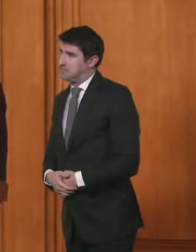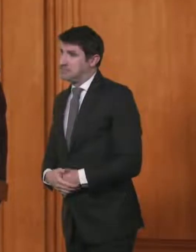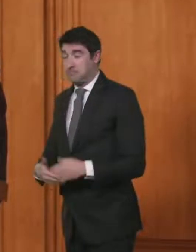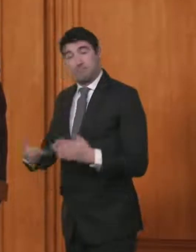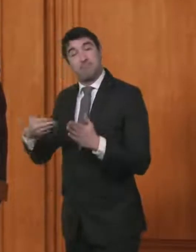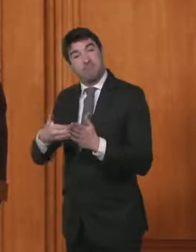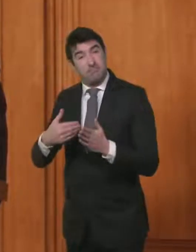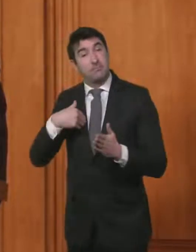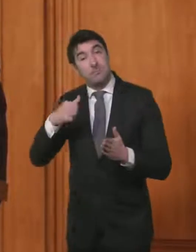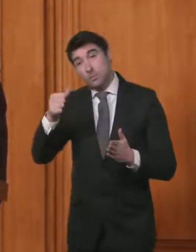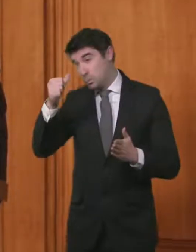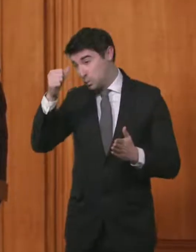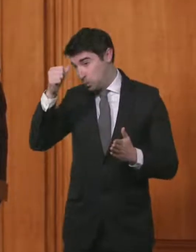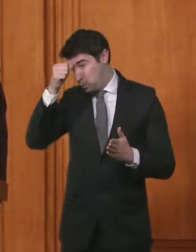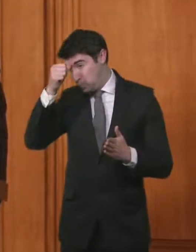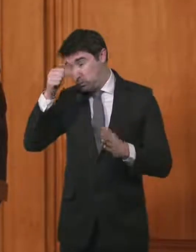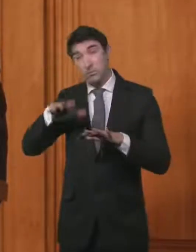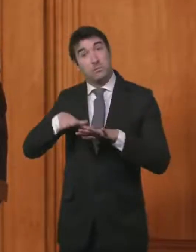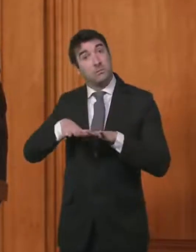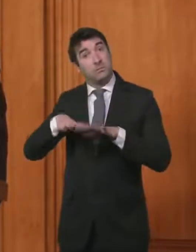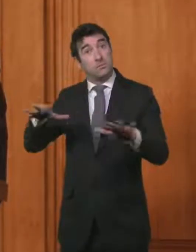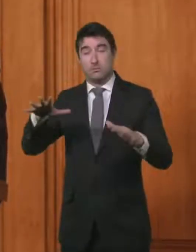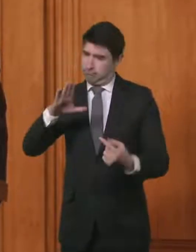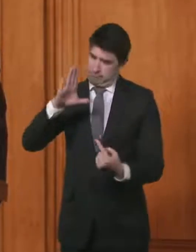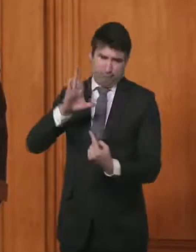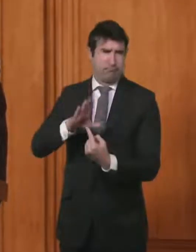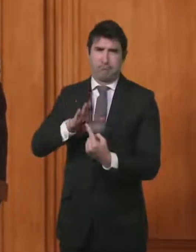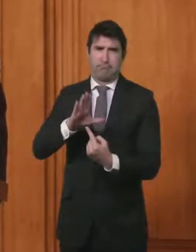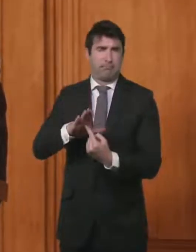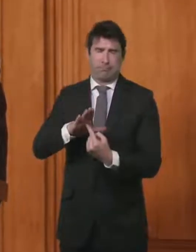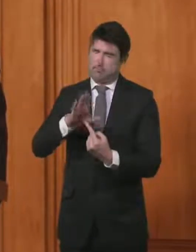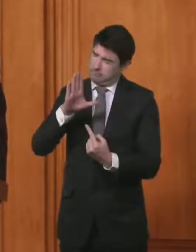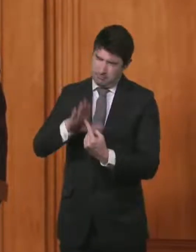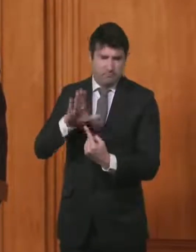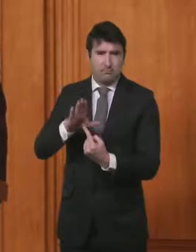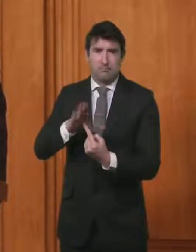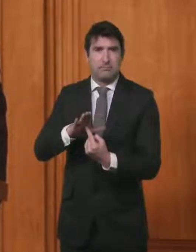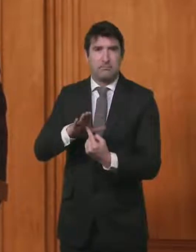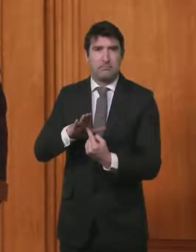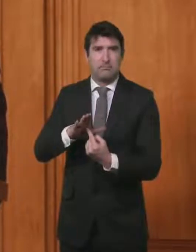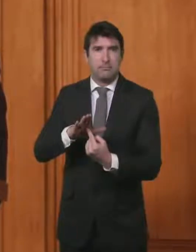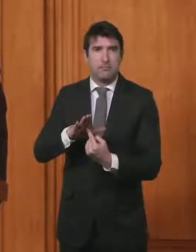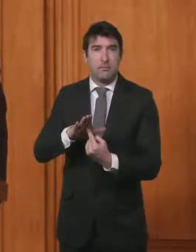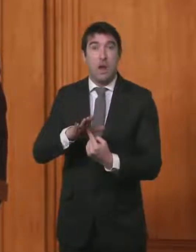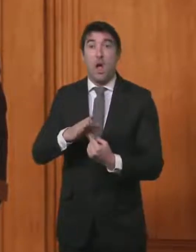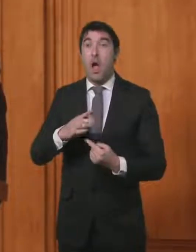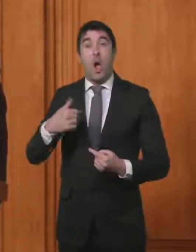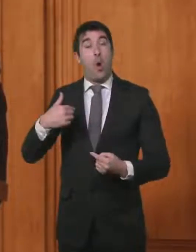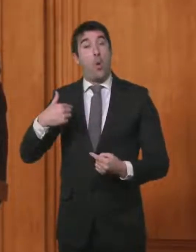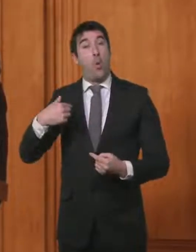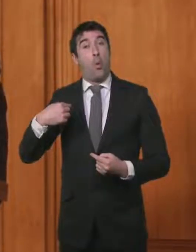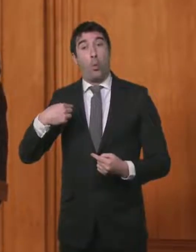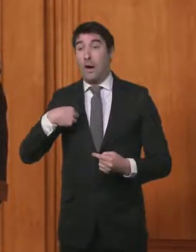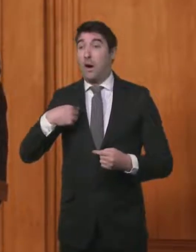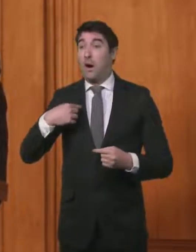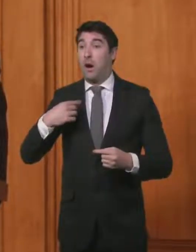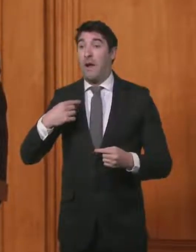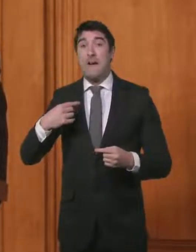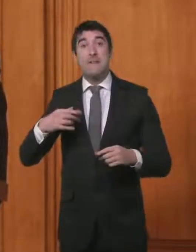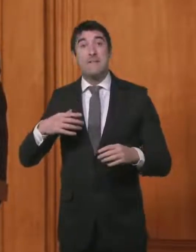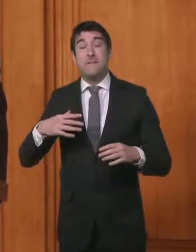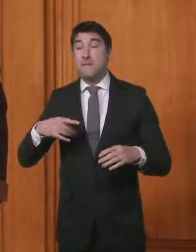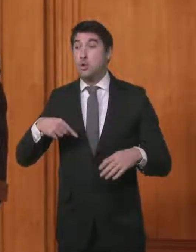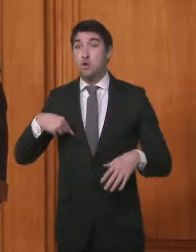is batches of vaccine becoming available. And many of you know already that it's not just